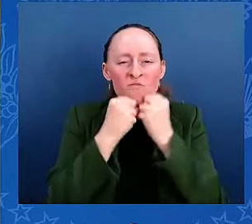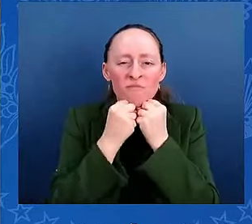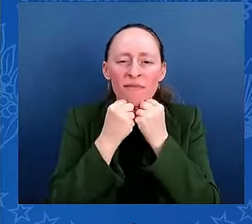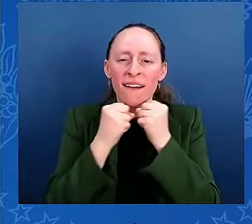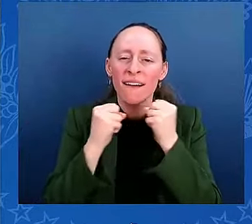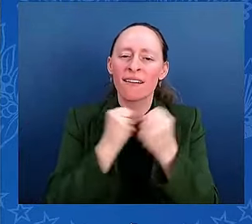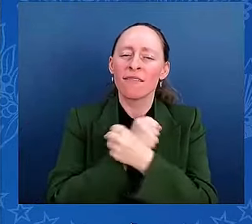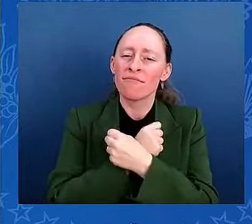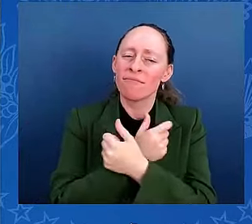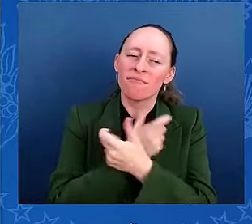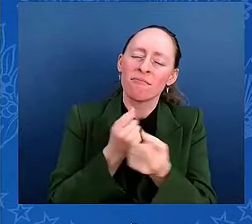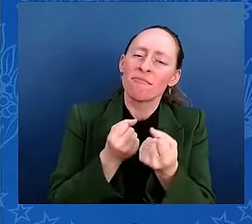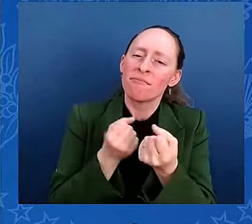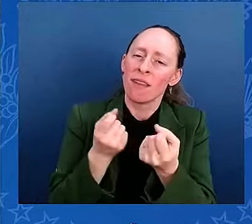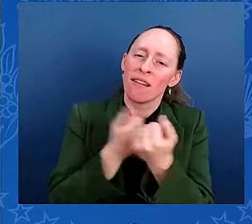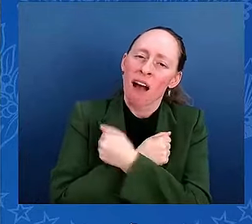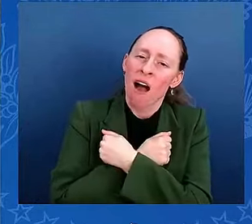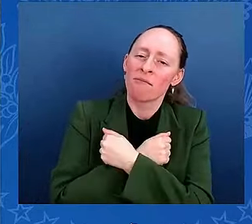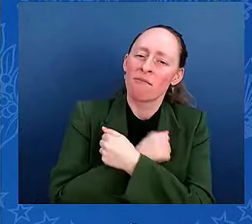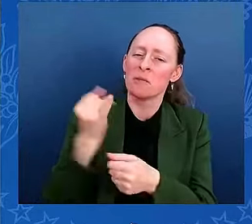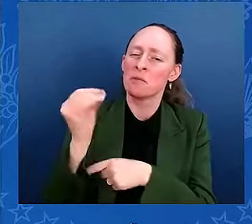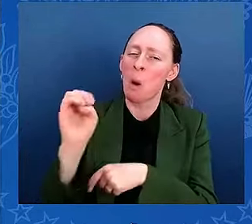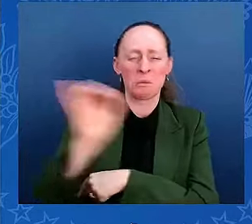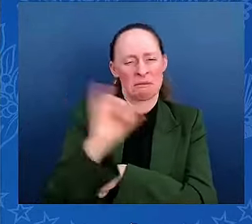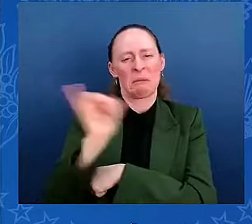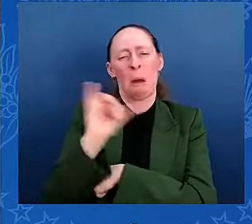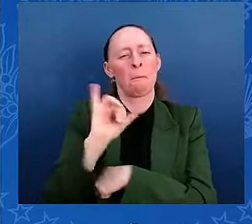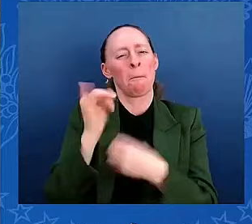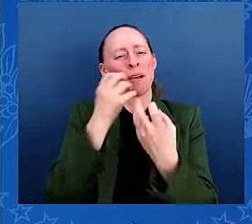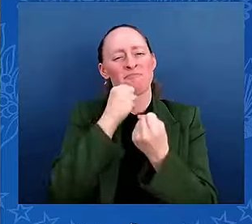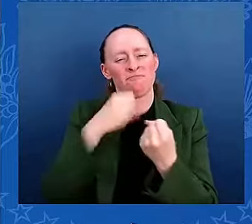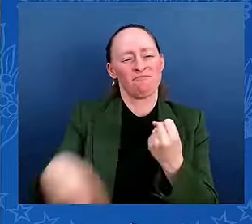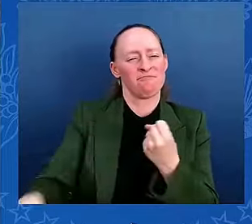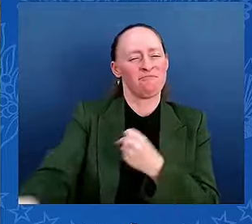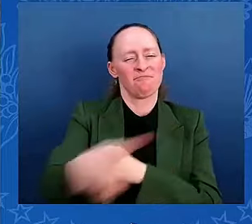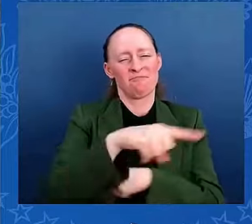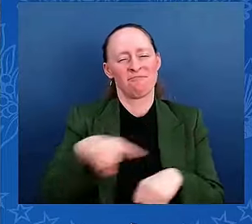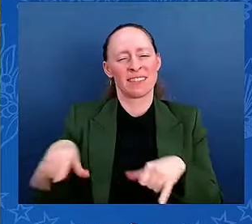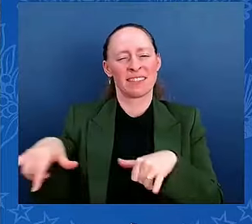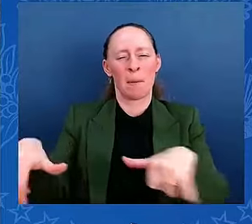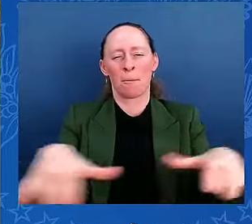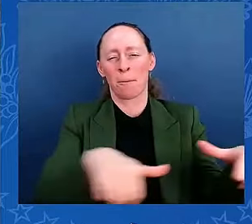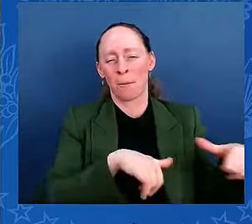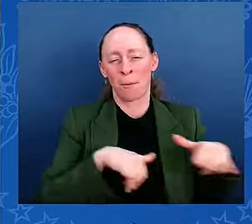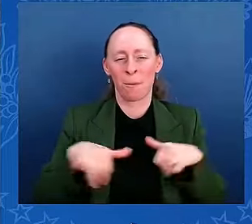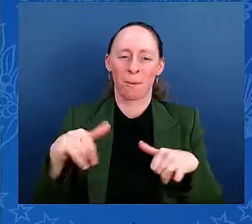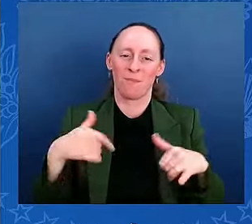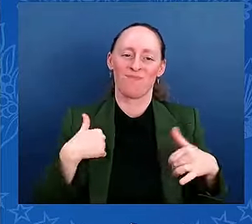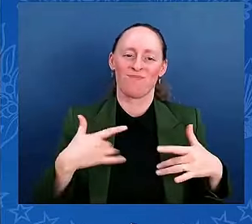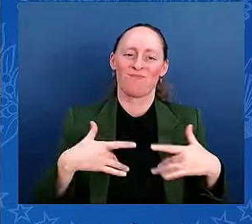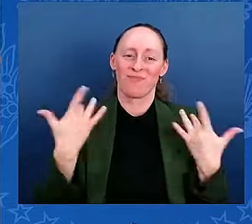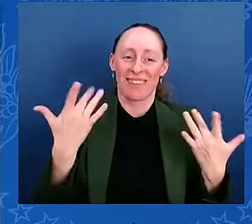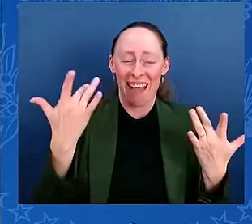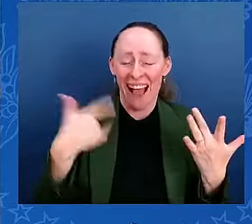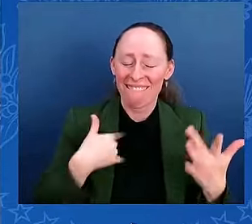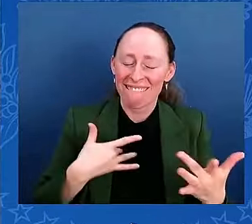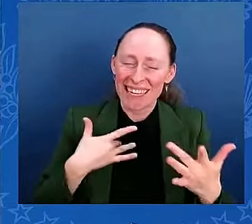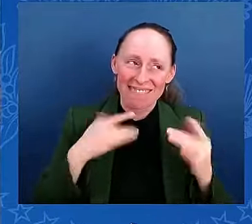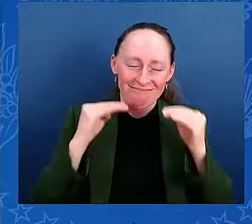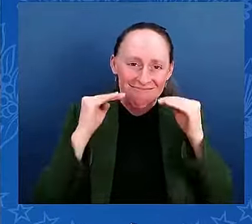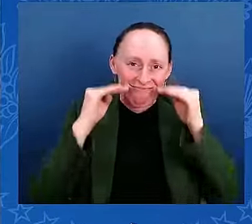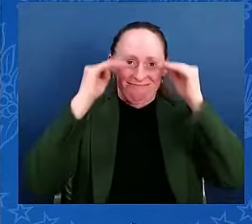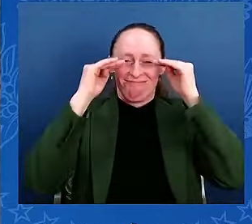please welcome. I don't know why I'm getting so much. Your president, my husband, Joe.